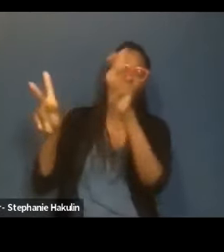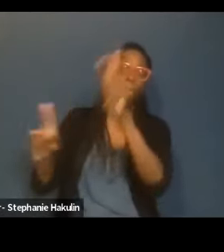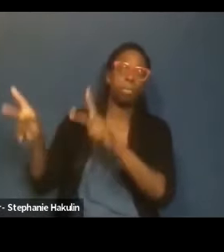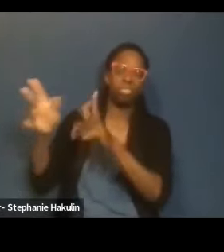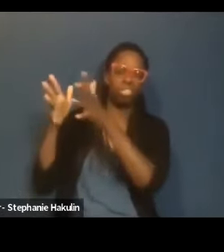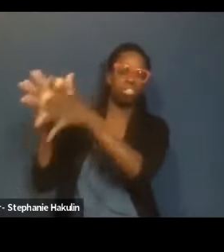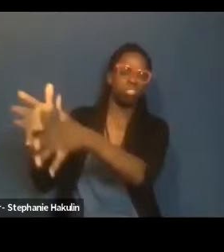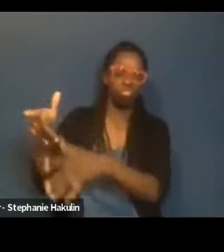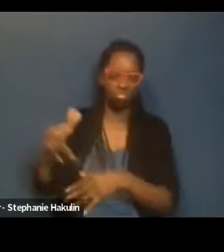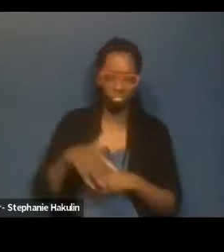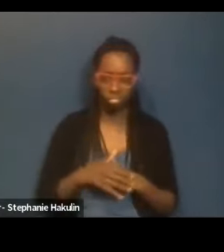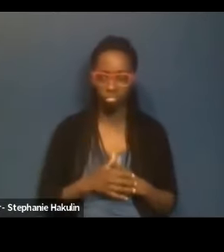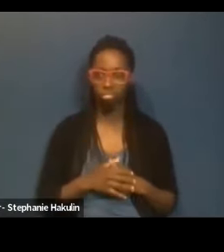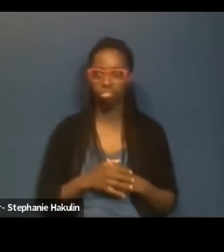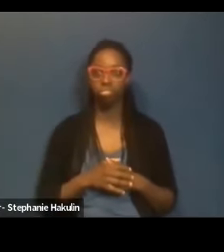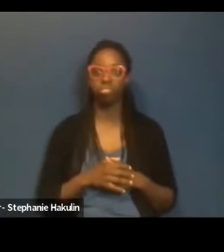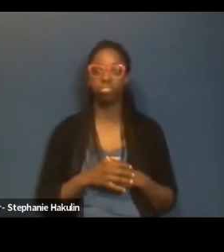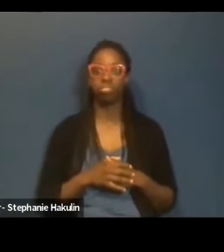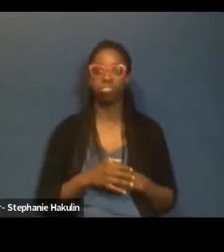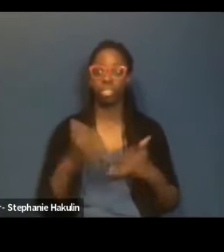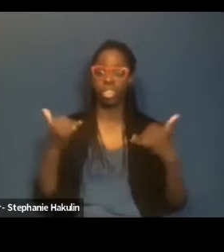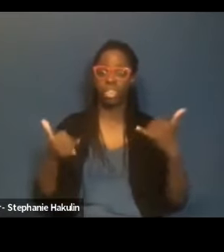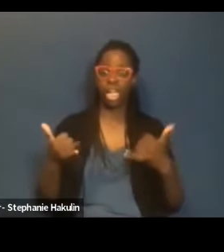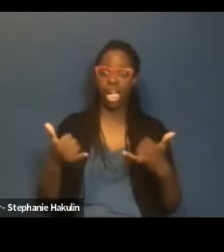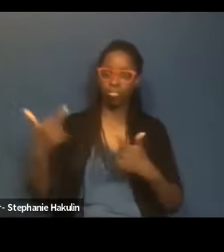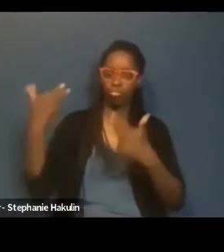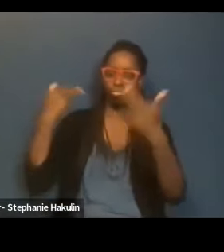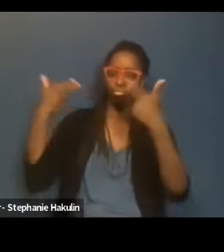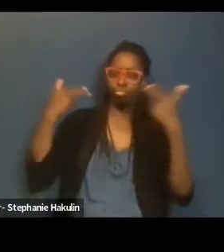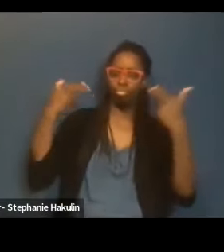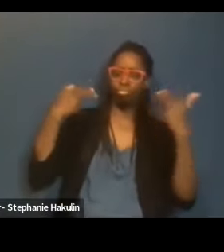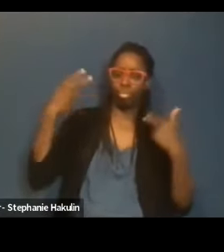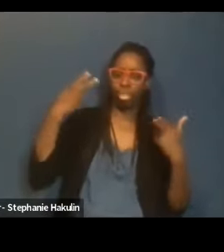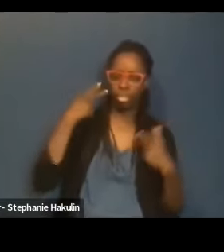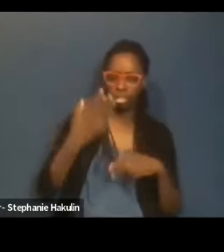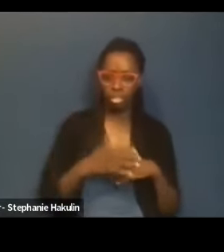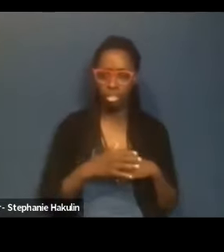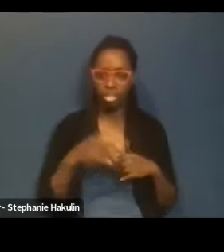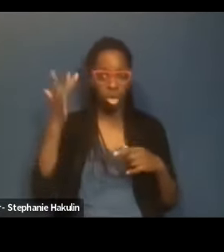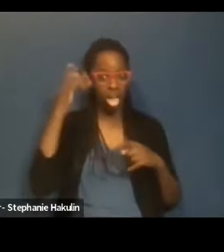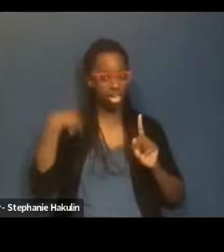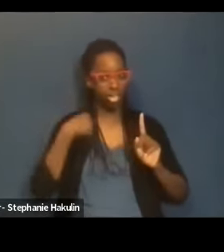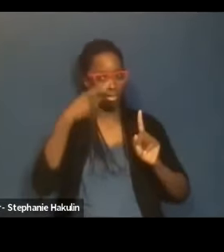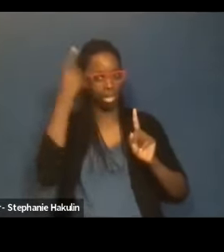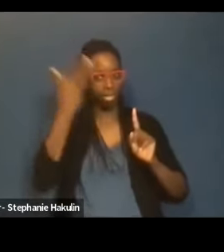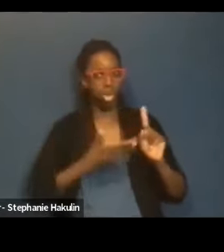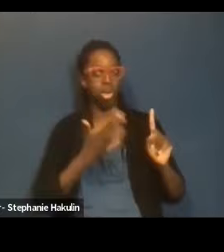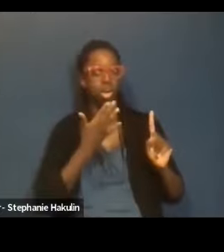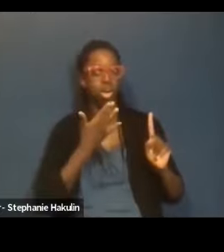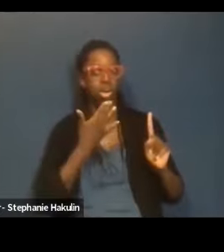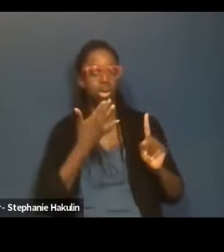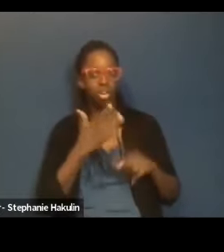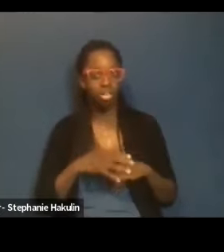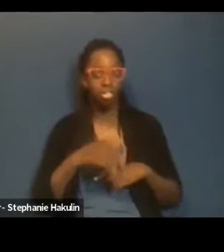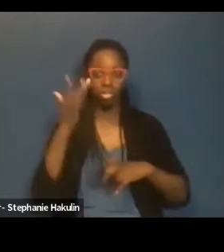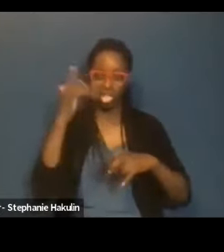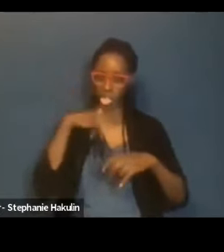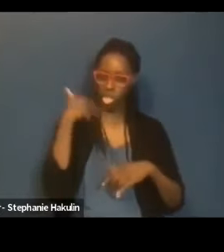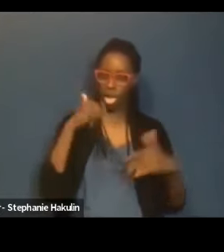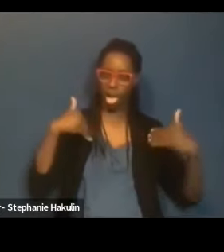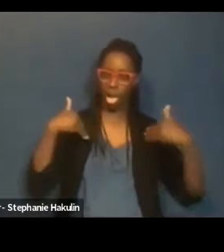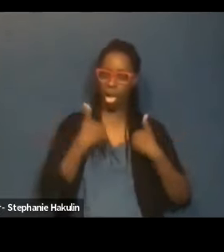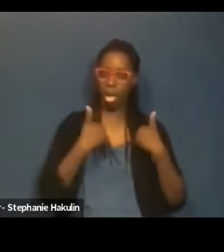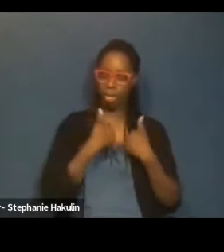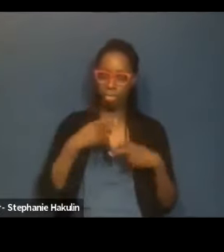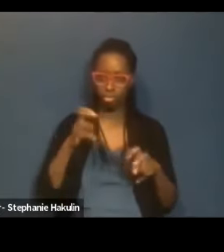mobilizing our aggression. Different animals, same color. We chain monkeys for fun. Make Black Panthers an endangered species. You can be a